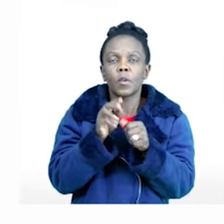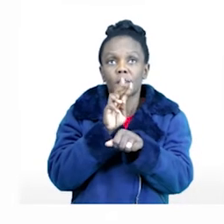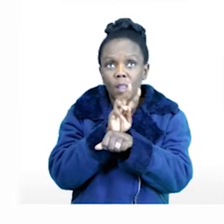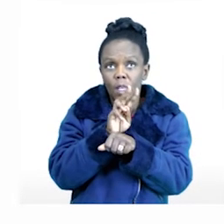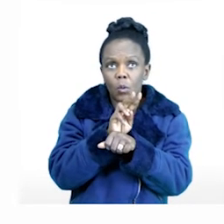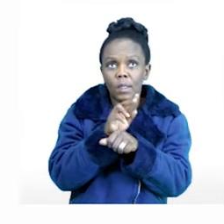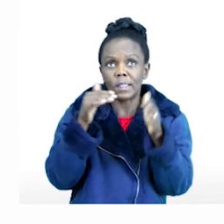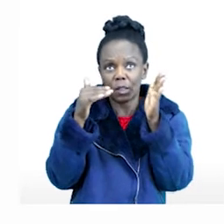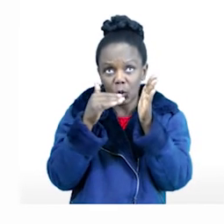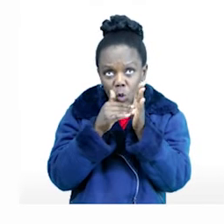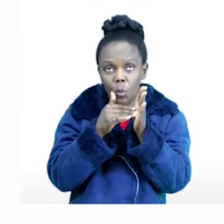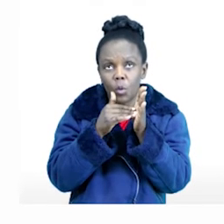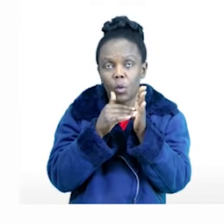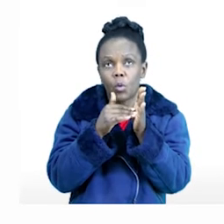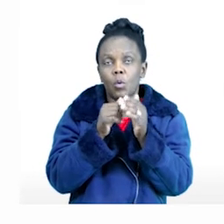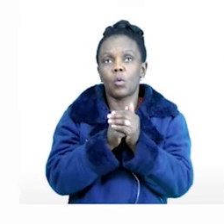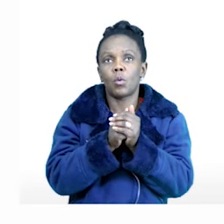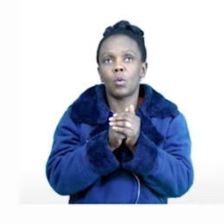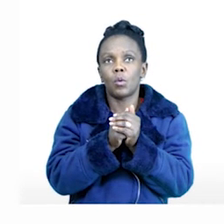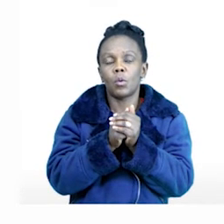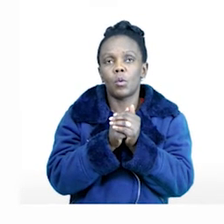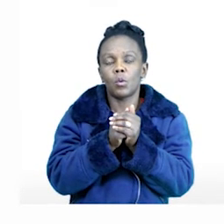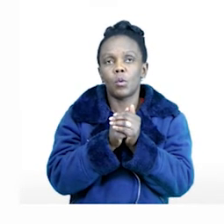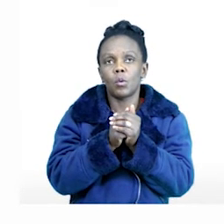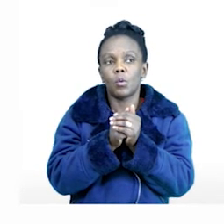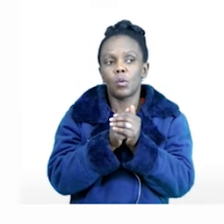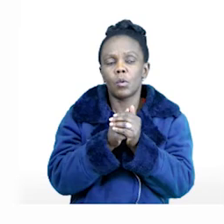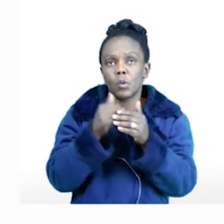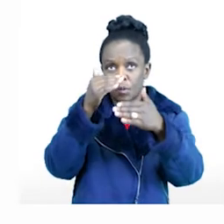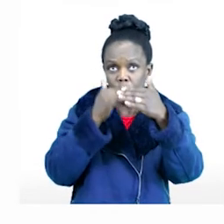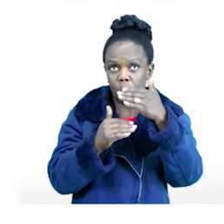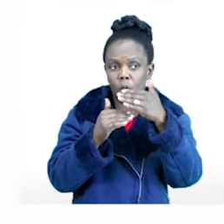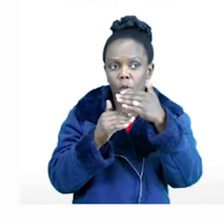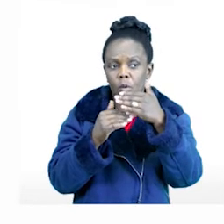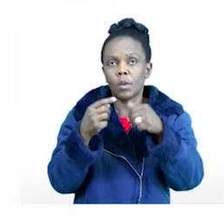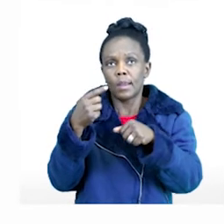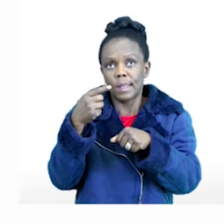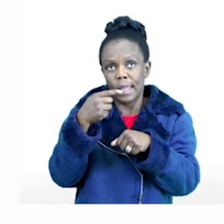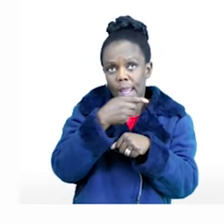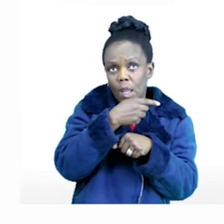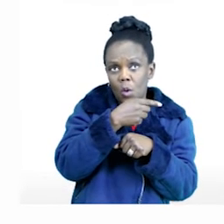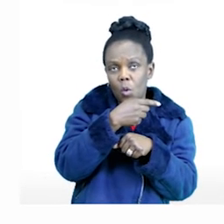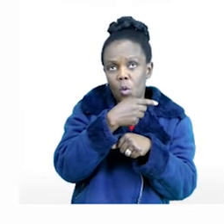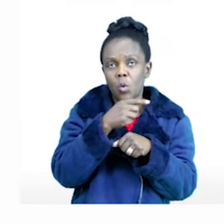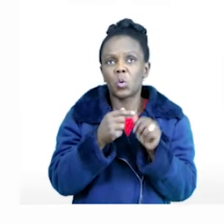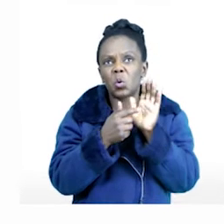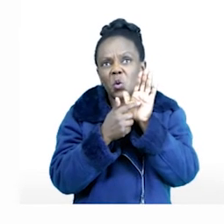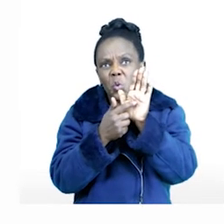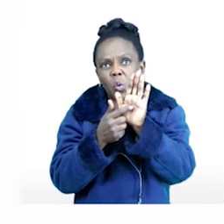it has the word stop on it. The next one is an arrow that is pointing towards